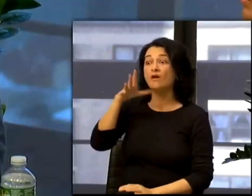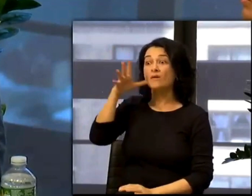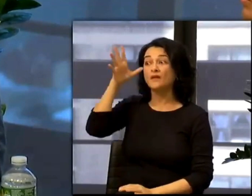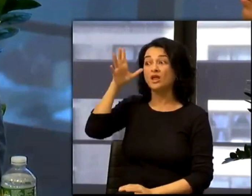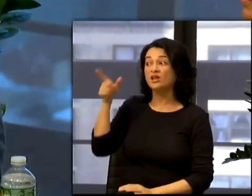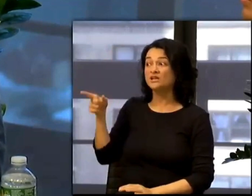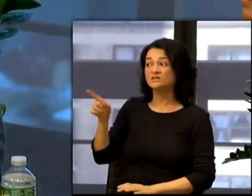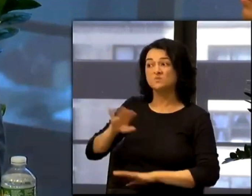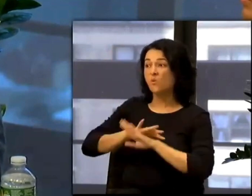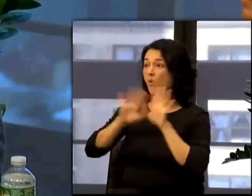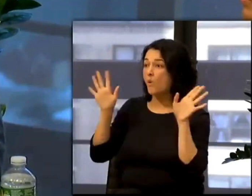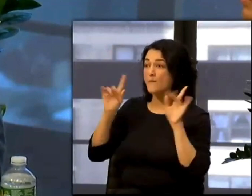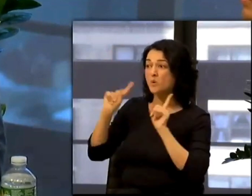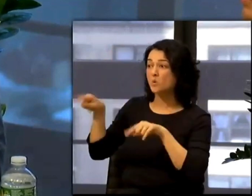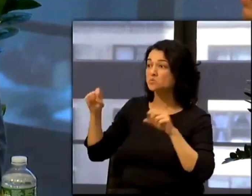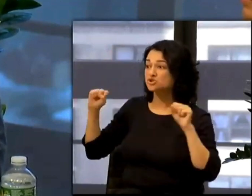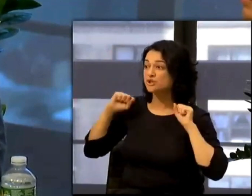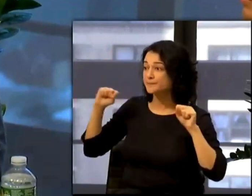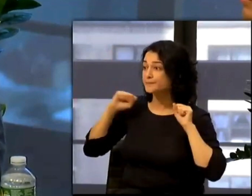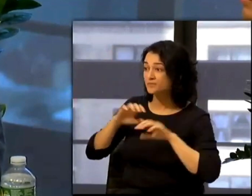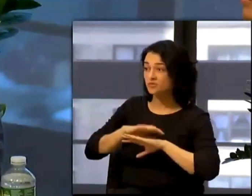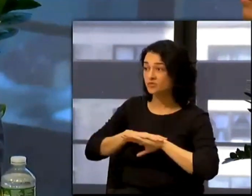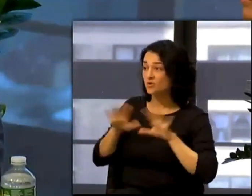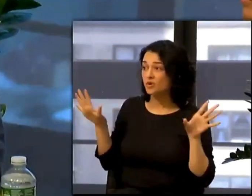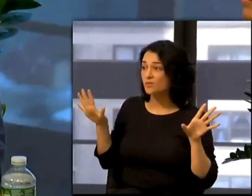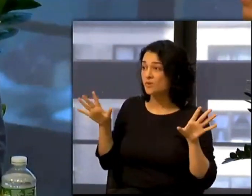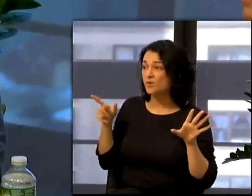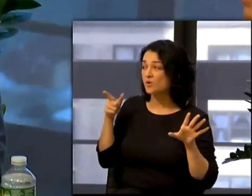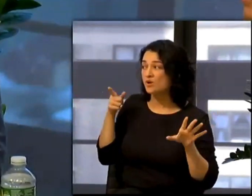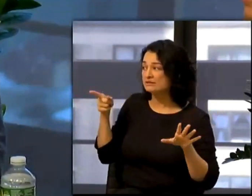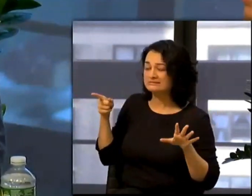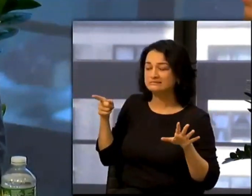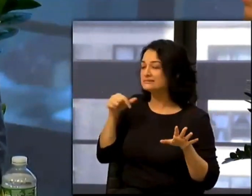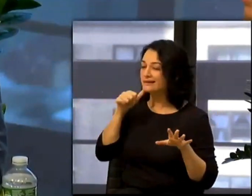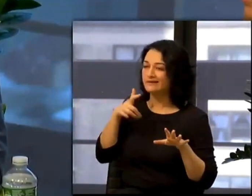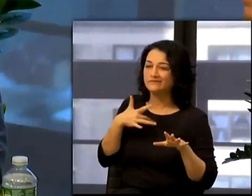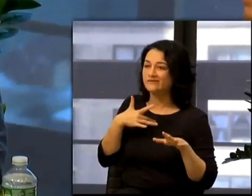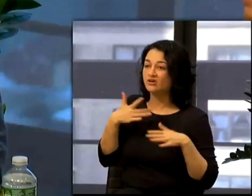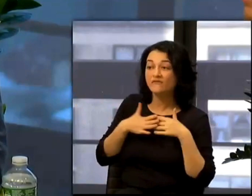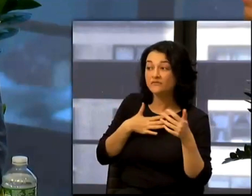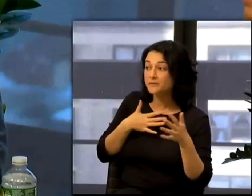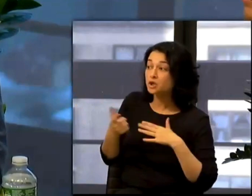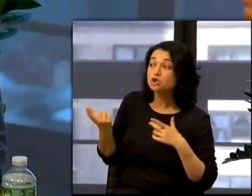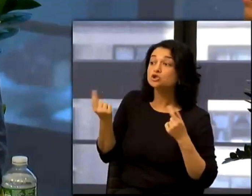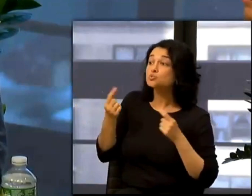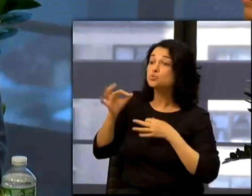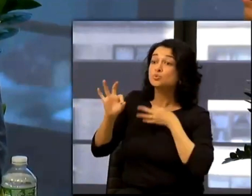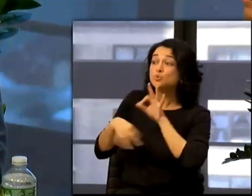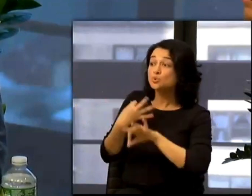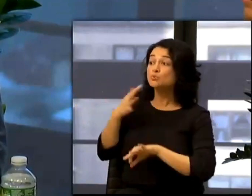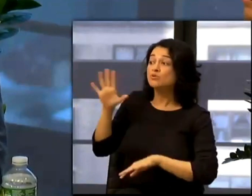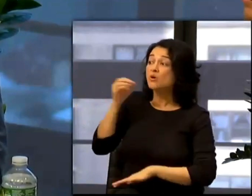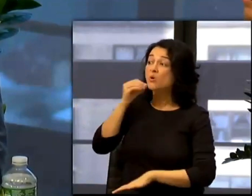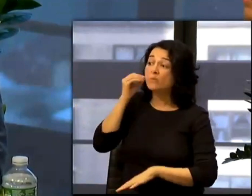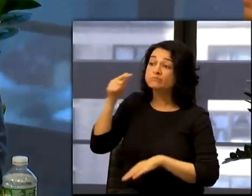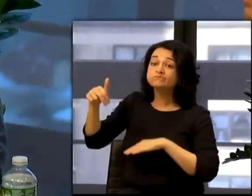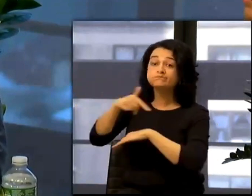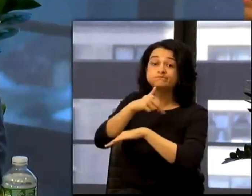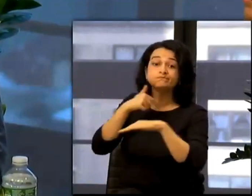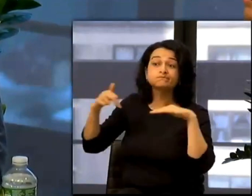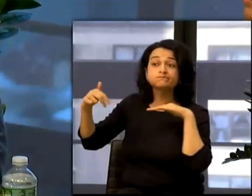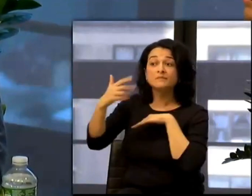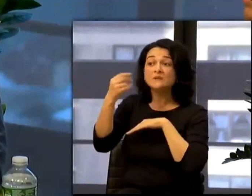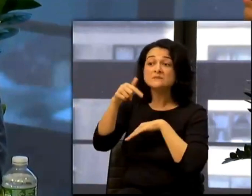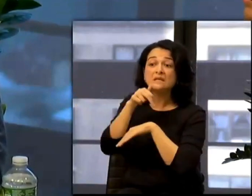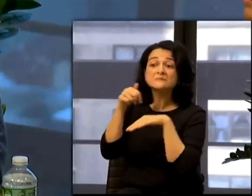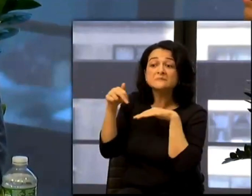walk around their neighborhood as a form of physical exercise and physical activity.